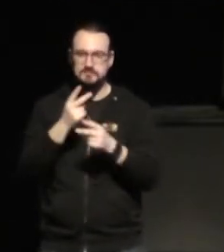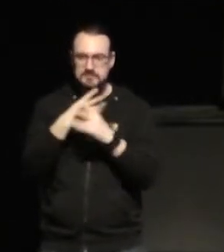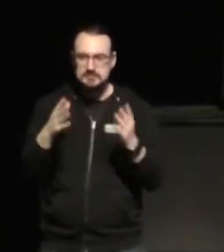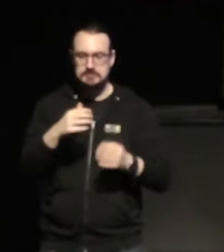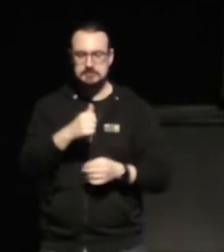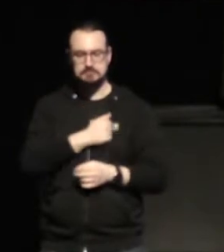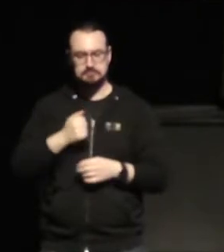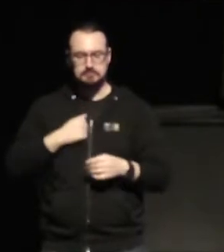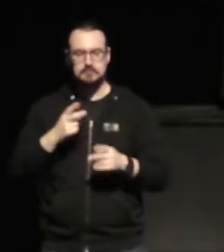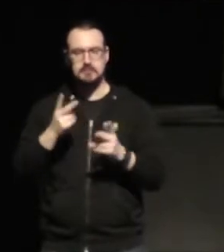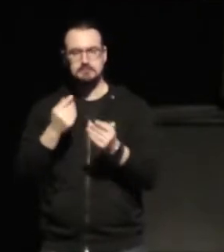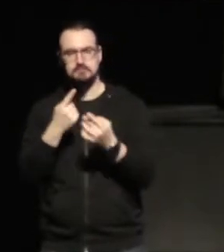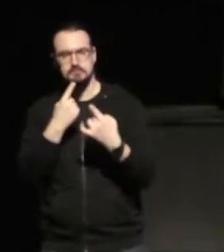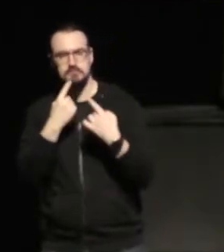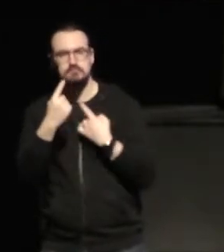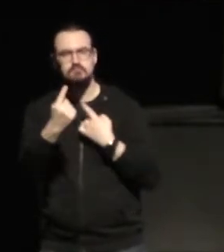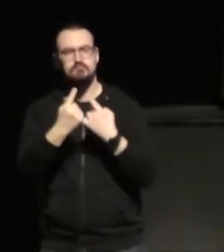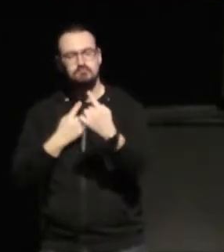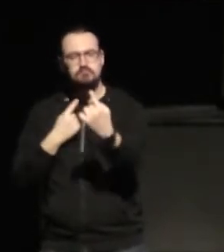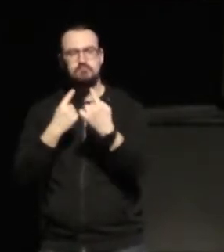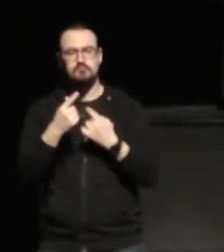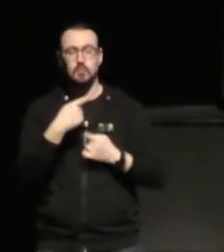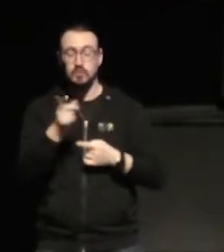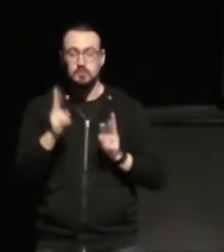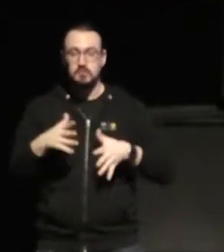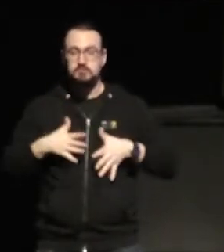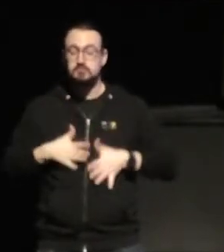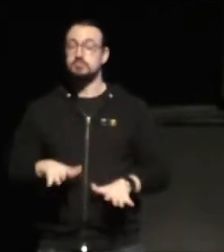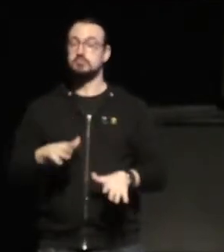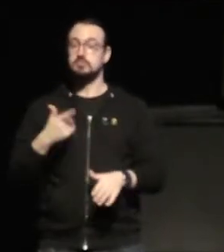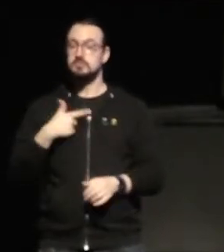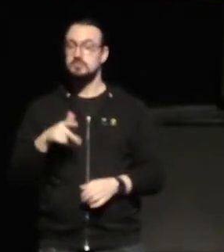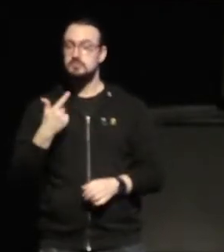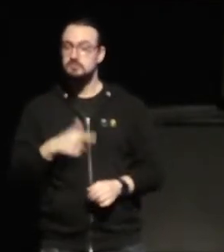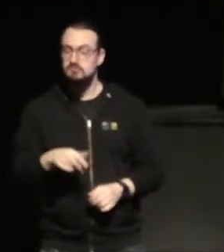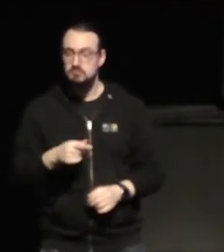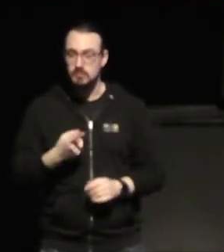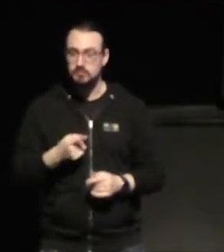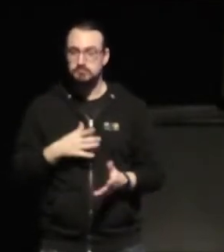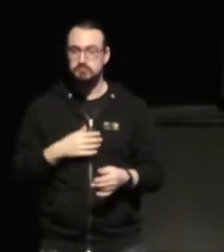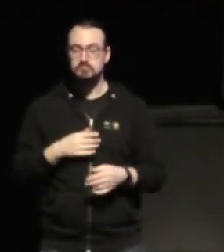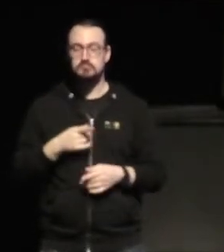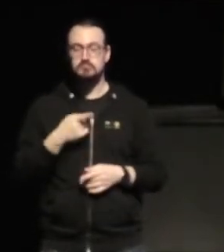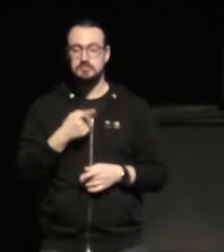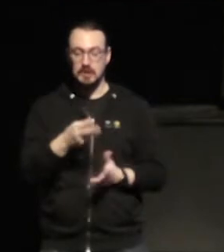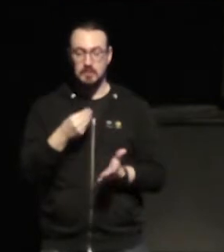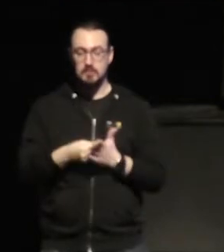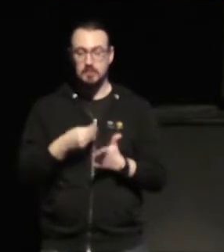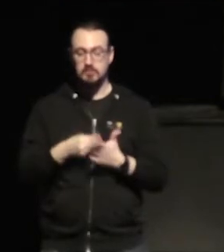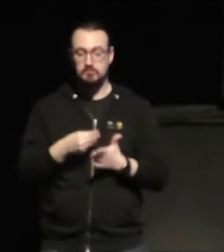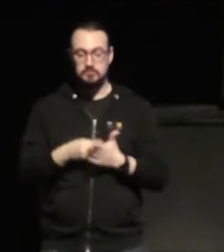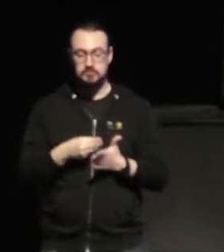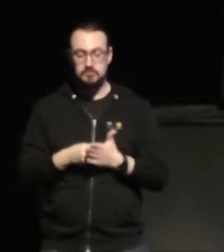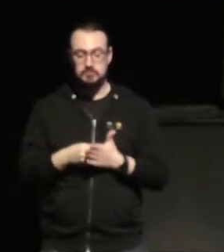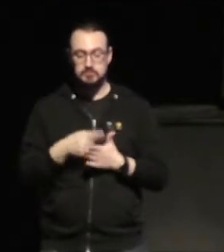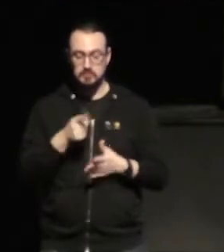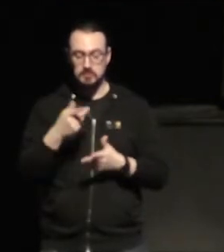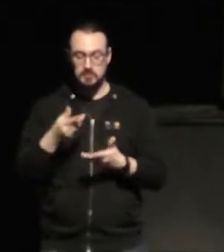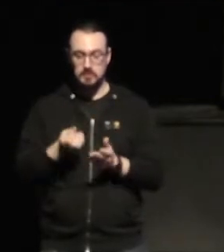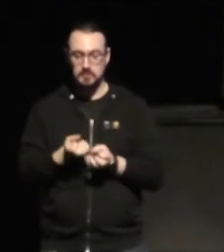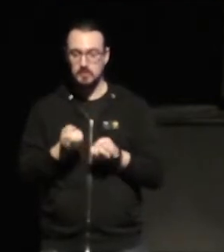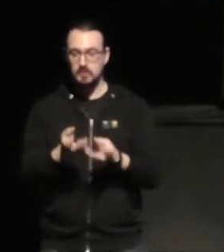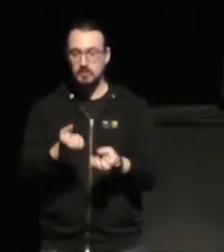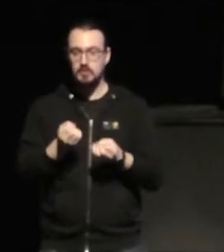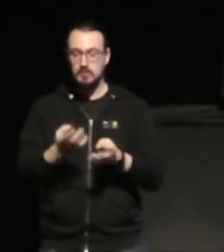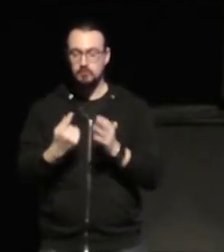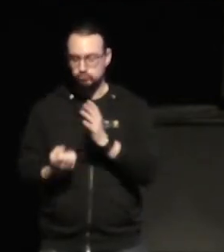there and the politicians there, and they were like surprised because they didn't know that the money they were giving